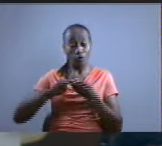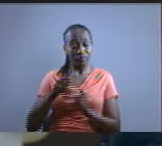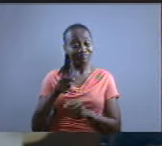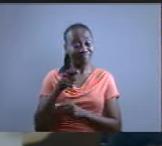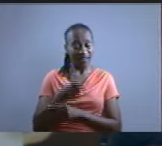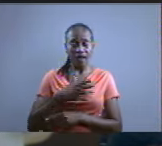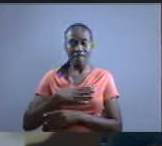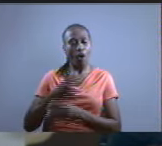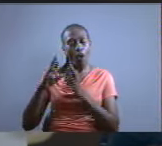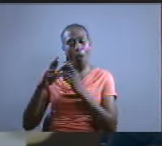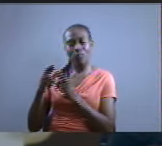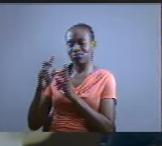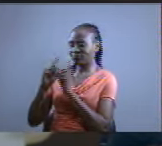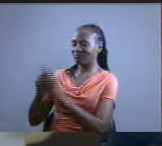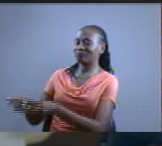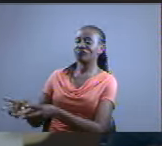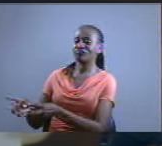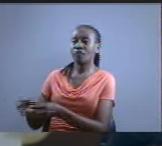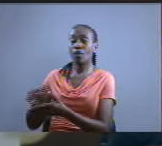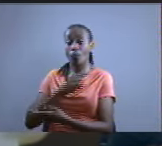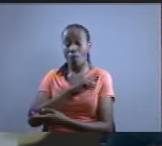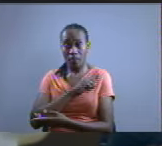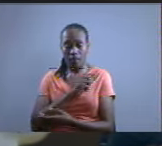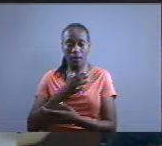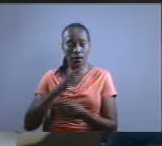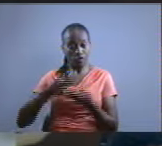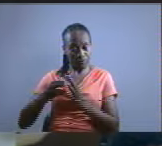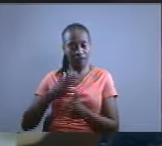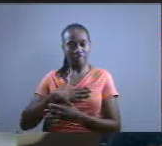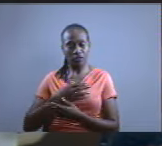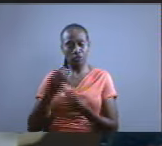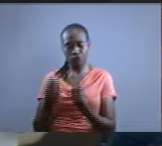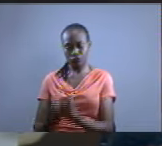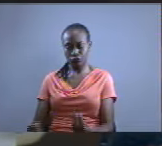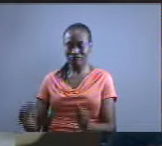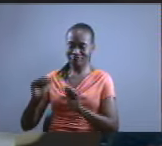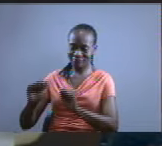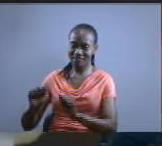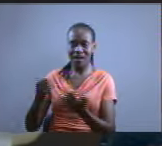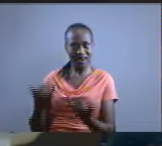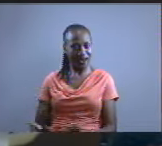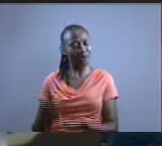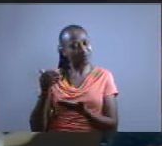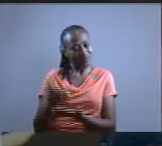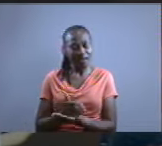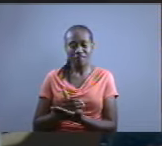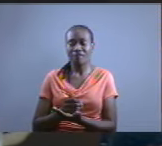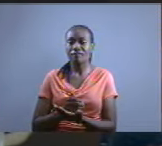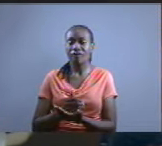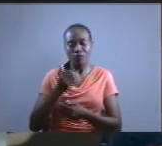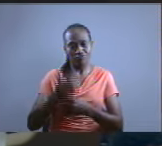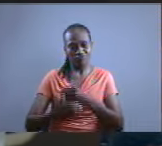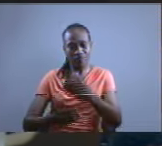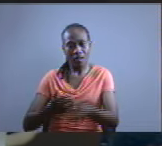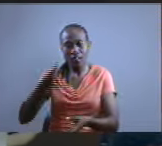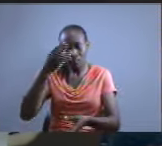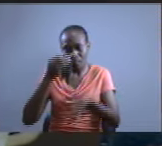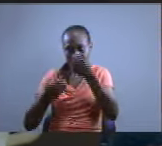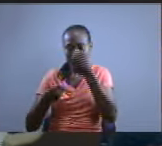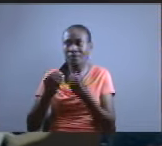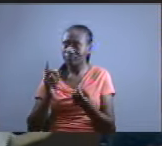community, as they can finally be assured that their children have a safe place to continue their learning and